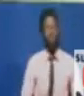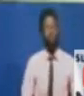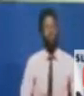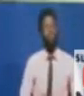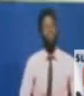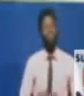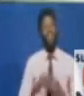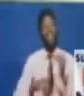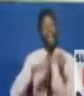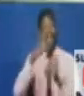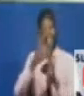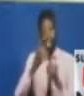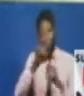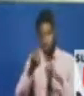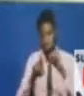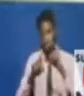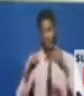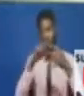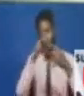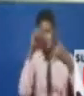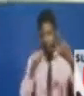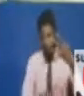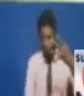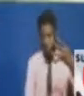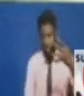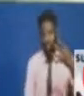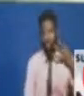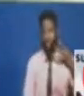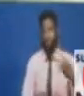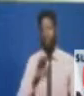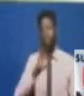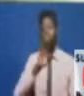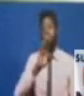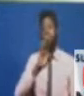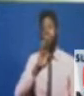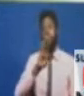of four, Owen Bayer,